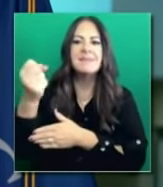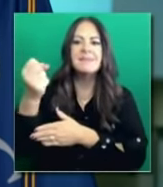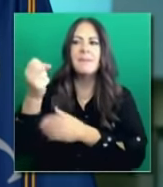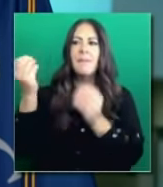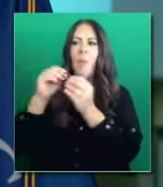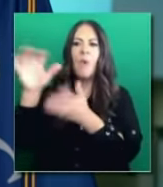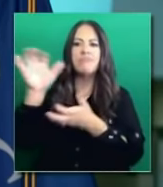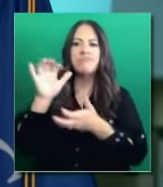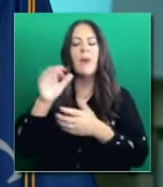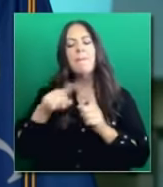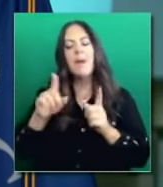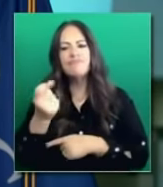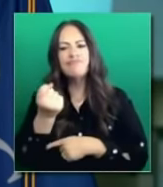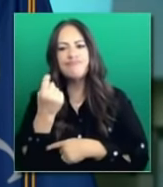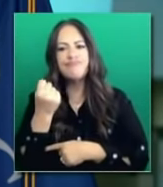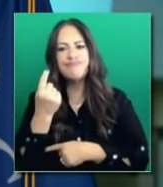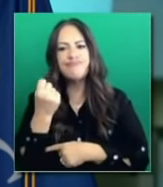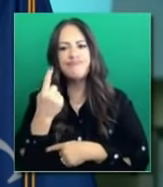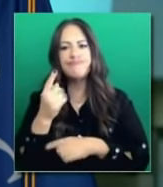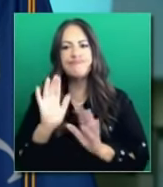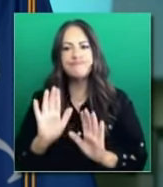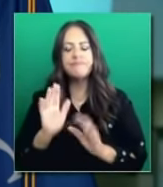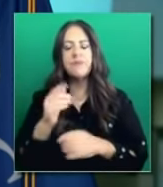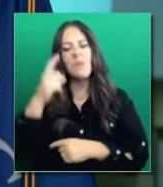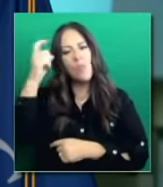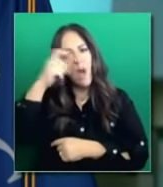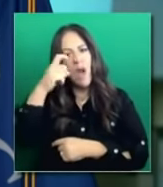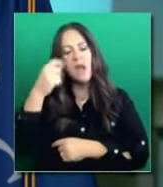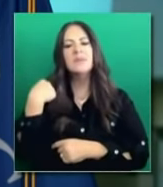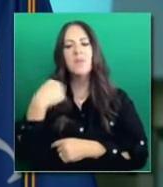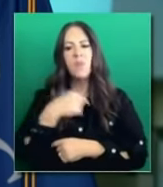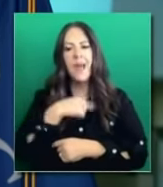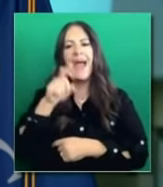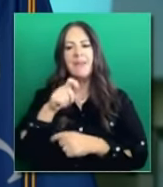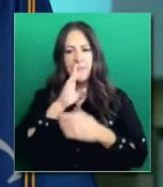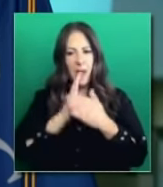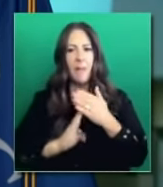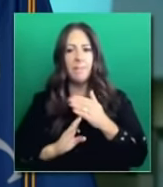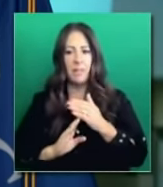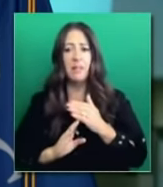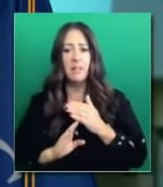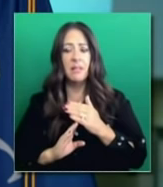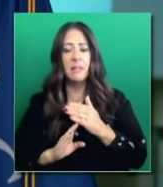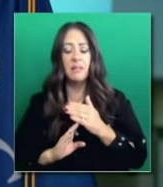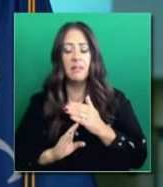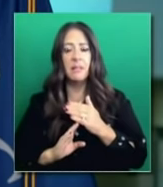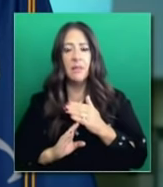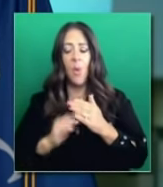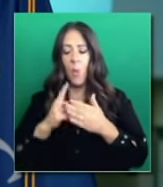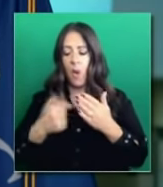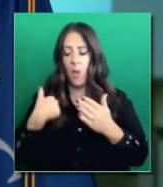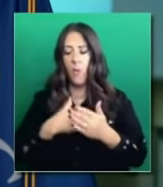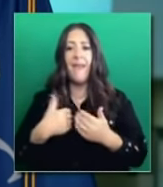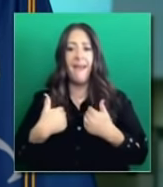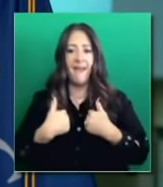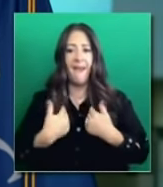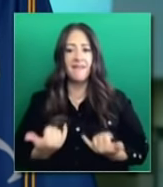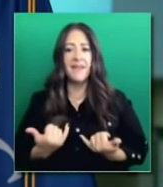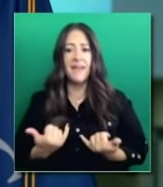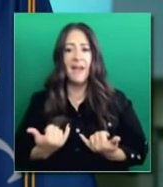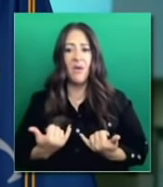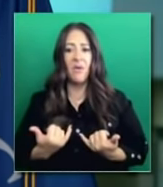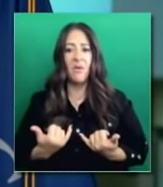really think it's wise for us to be a little more humble about where we are in relationship to this unprecedented